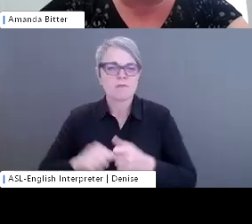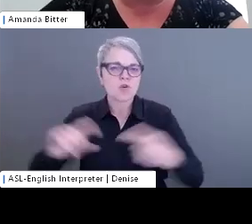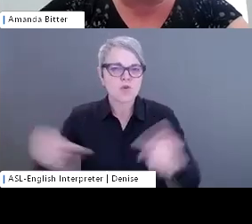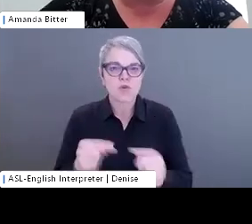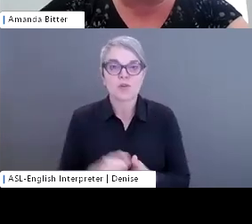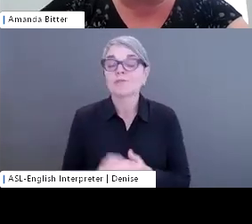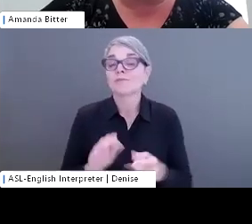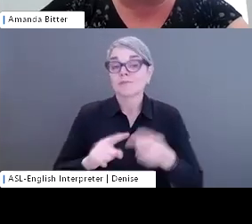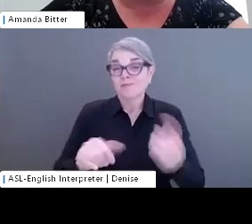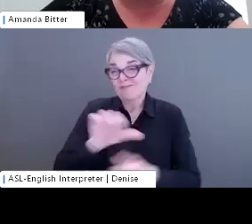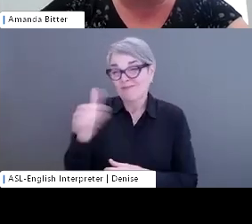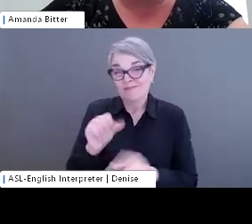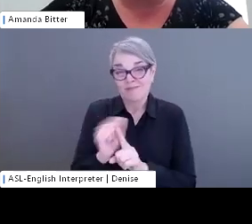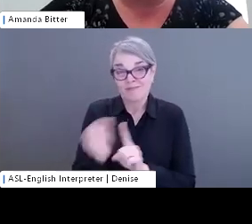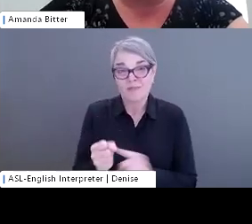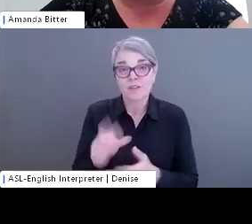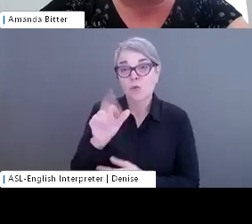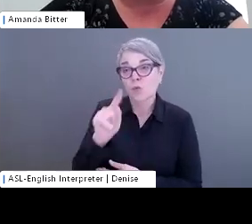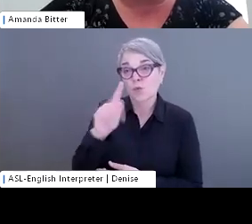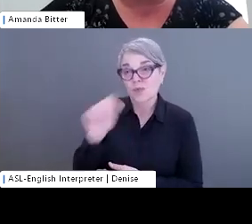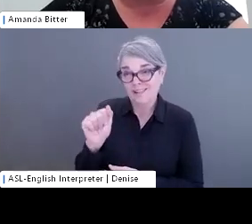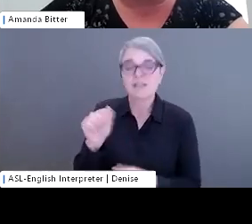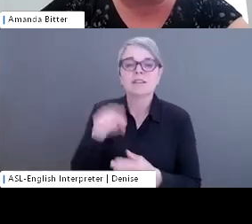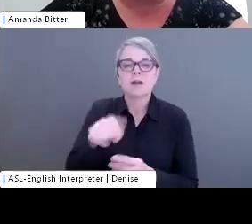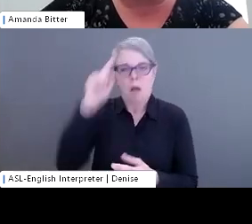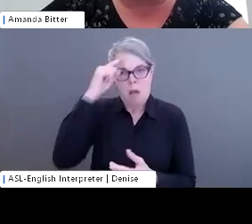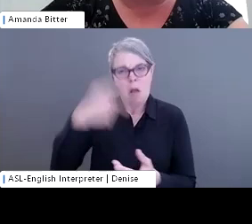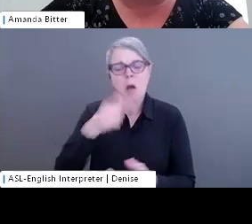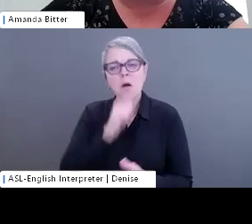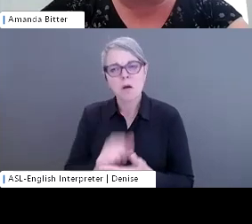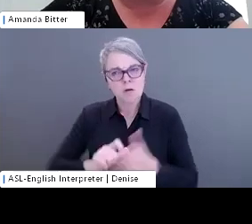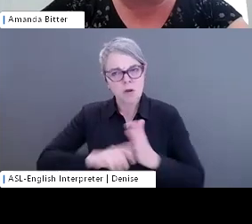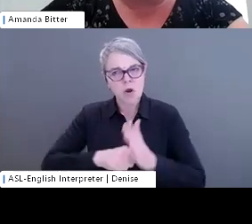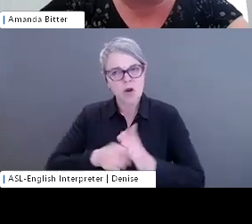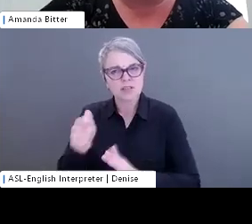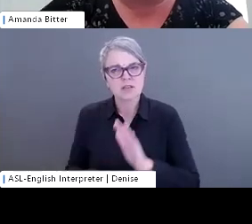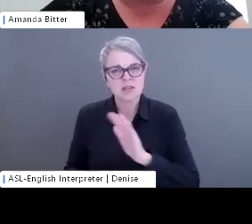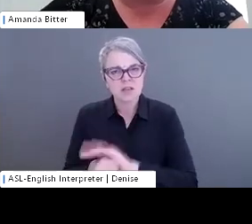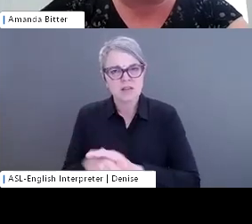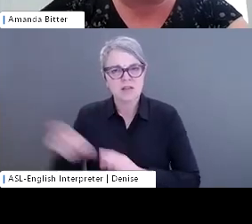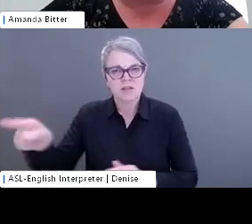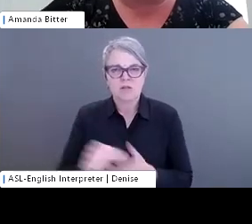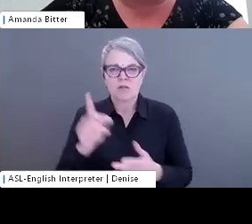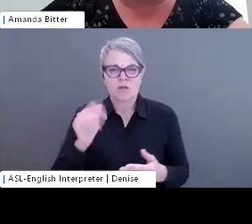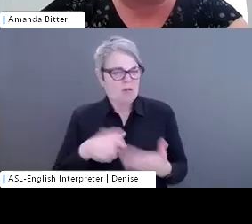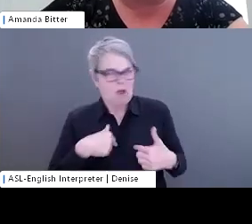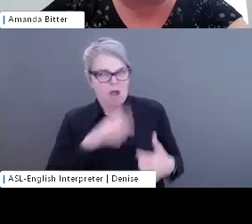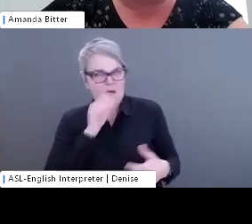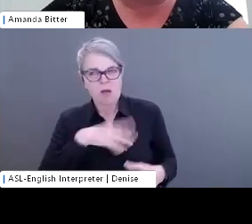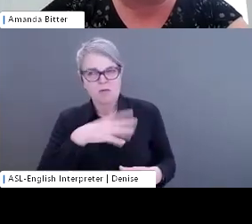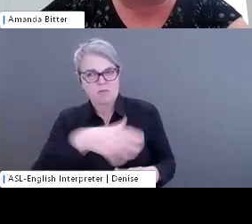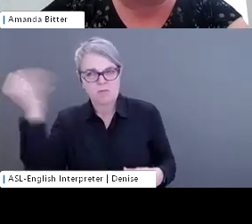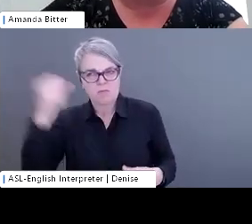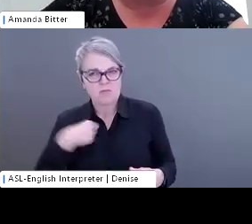Rita believed that she had hid her car keys. Her partner, Donald, advised that he did not take the keys. For the past few years, she's been